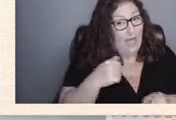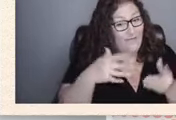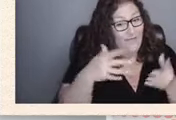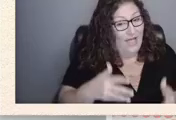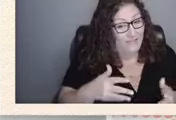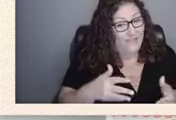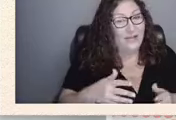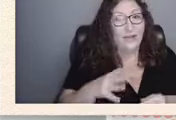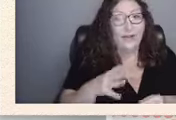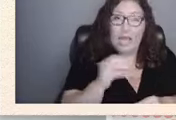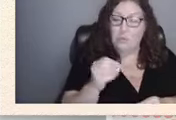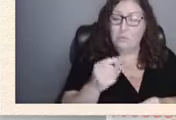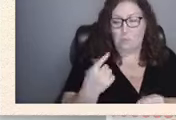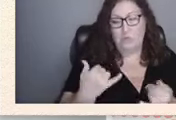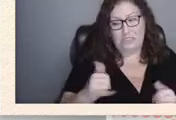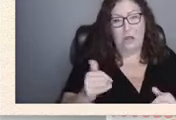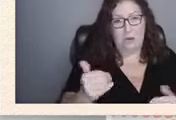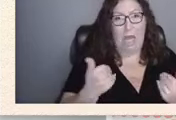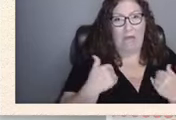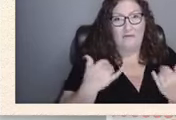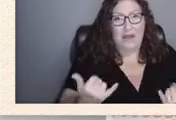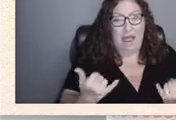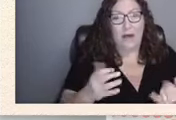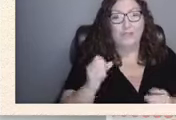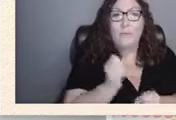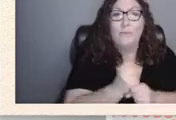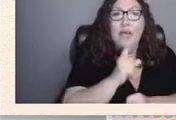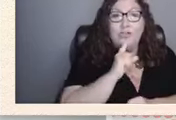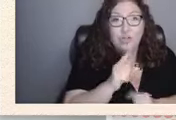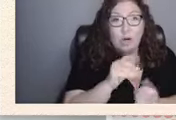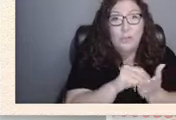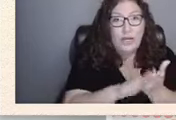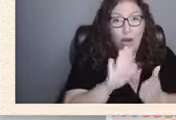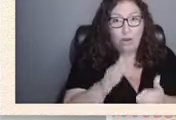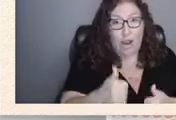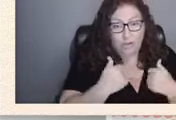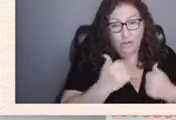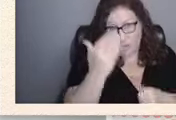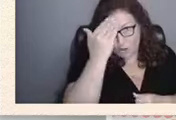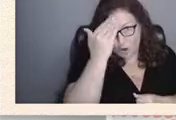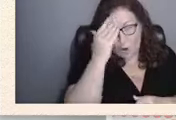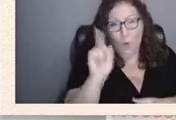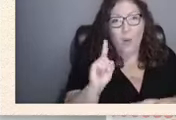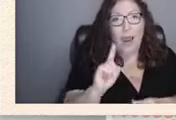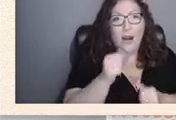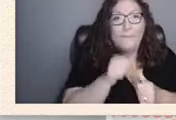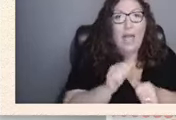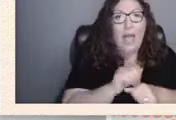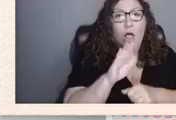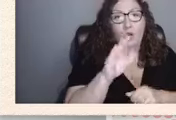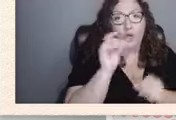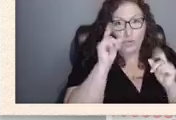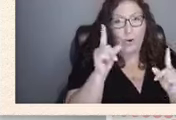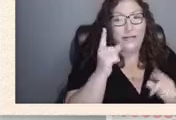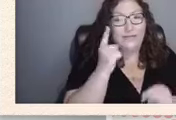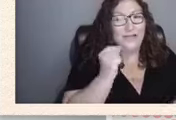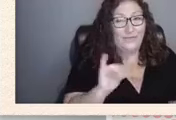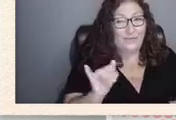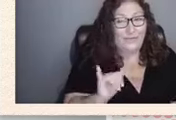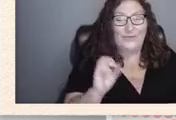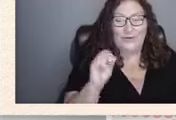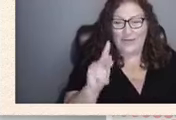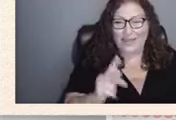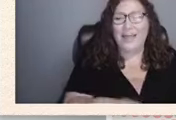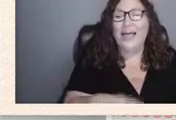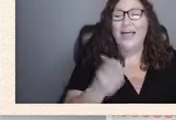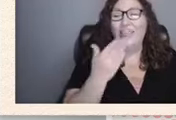lasting. Supplies are lasting. Yes. Make sure you give us your address so we'll know where to mail your surprise to. Great. Great. Well, thank